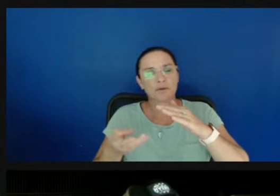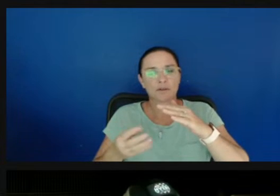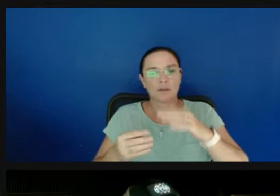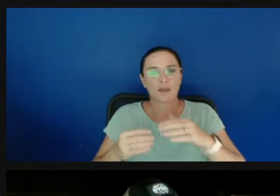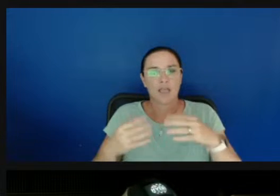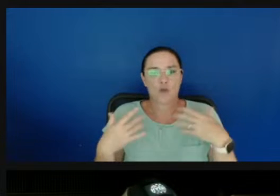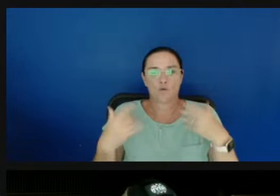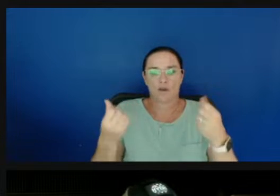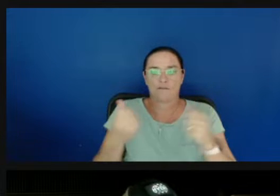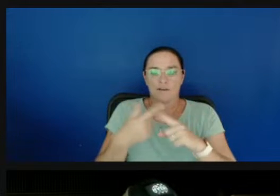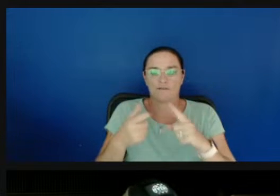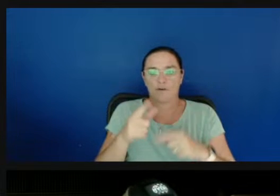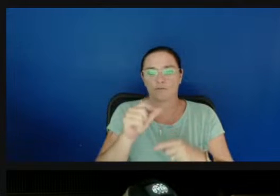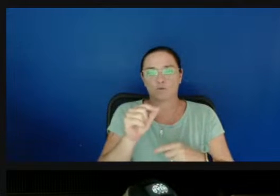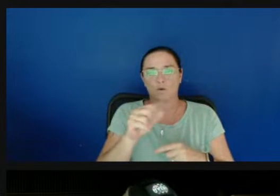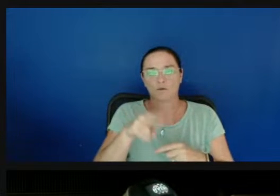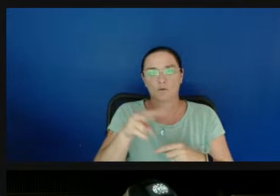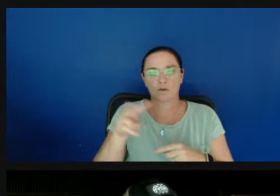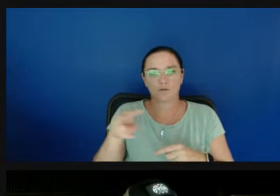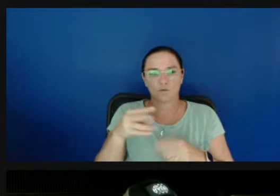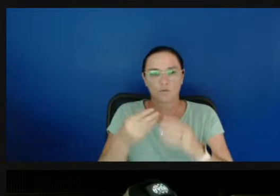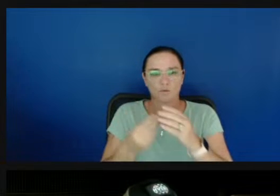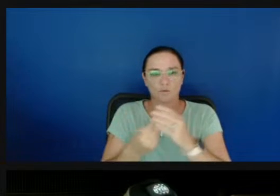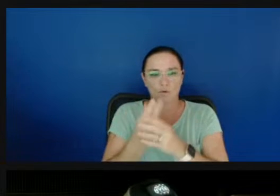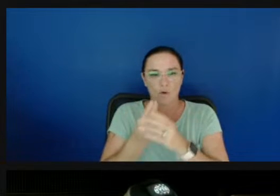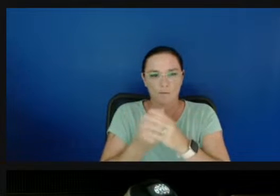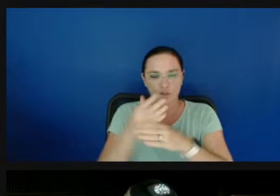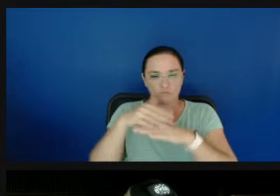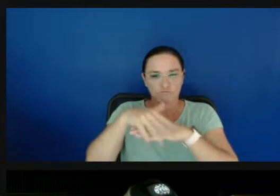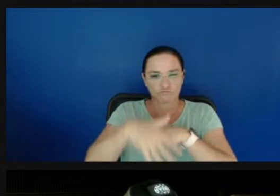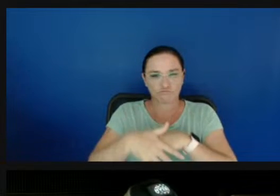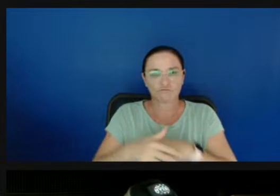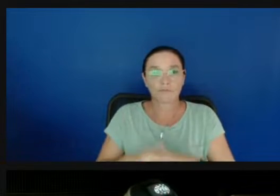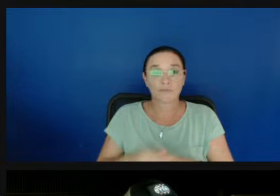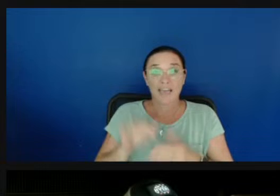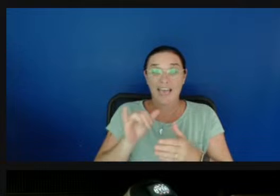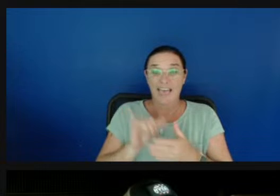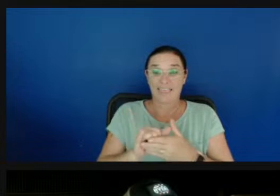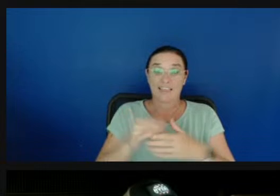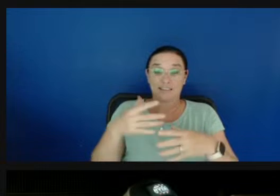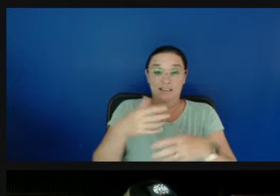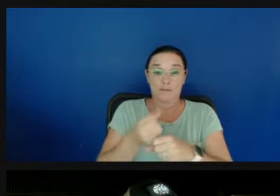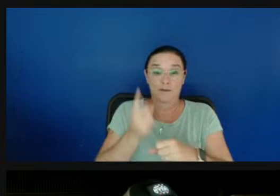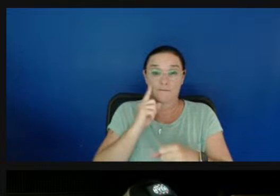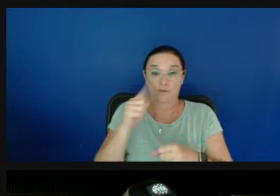from the 2022 eruption. And that's our Hawaiian Volcano summary for this week.